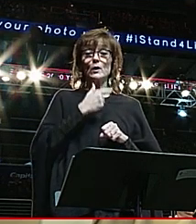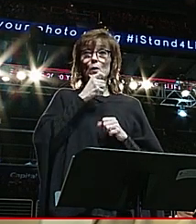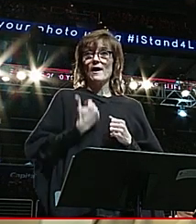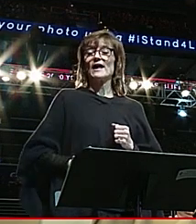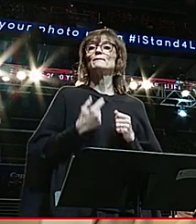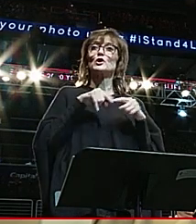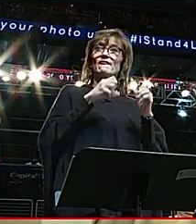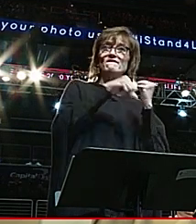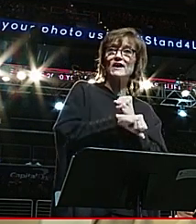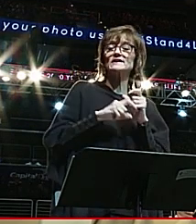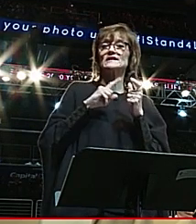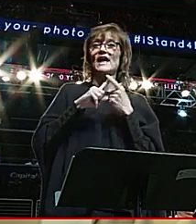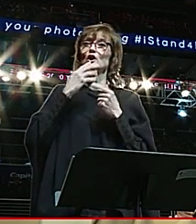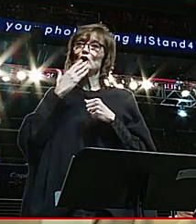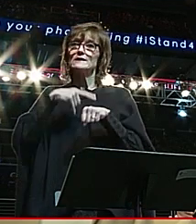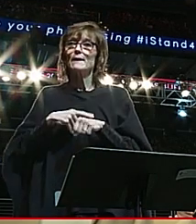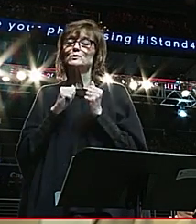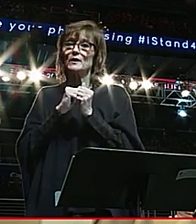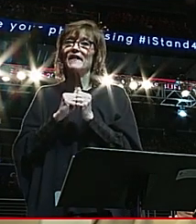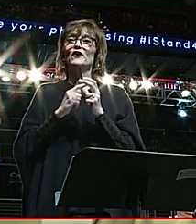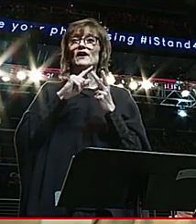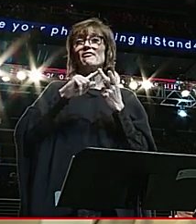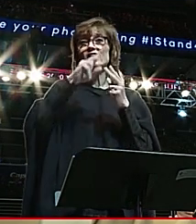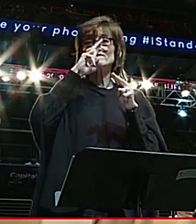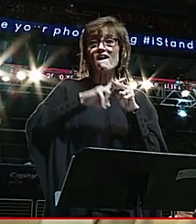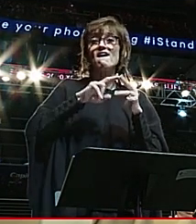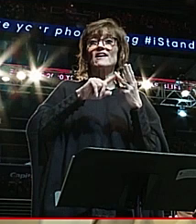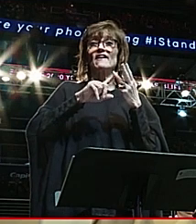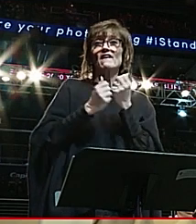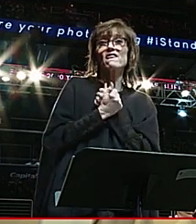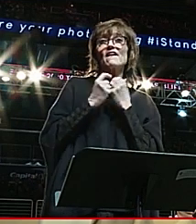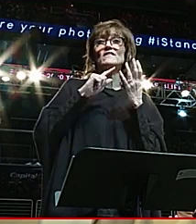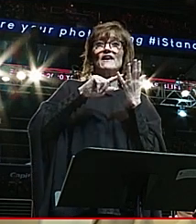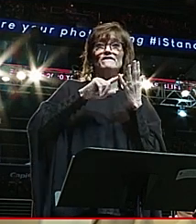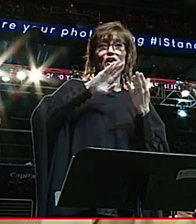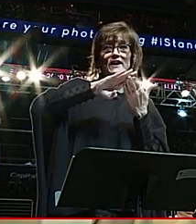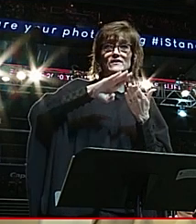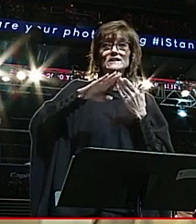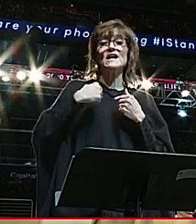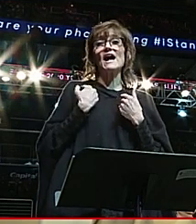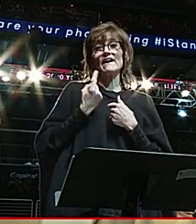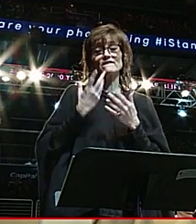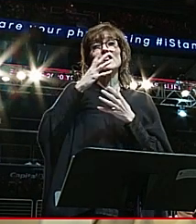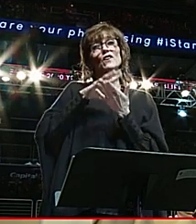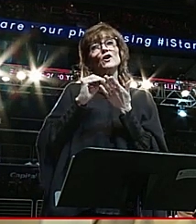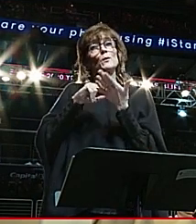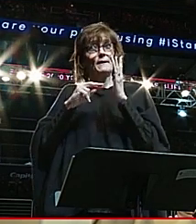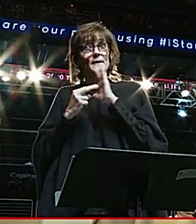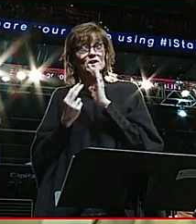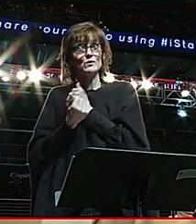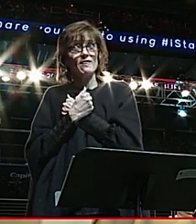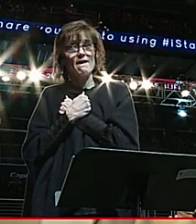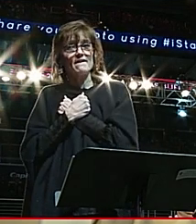in the good times together, in the fun, in the love, in the forgiveness. I have learned what it means to love. I